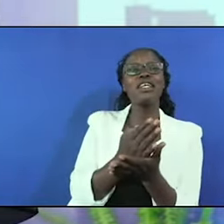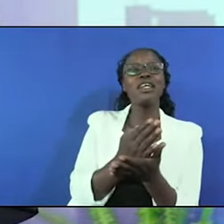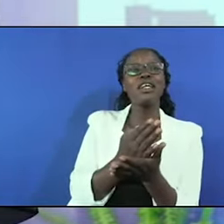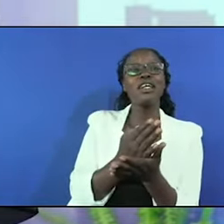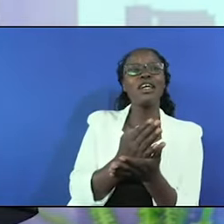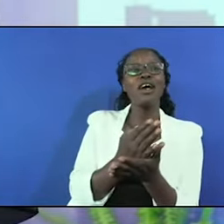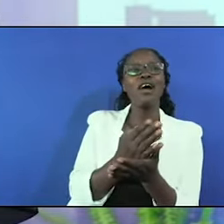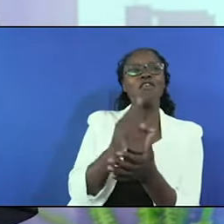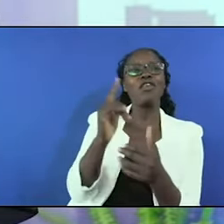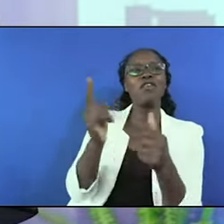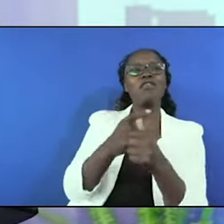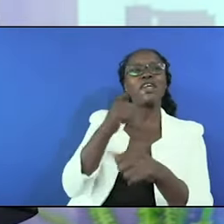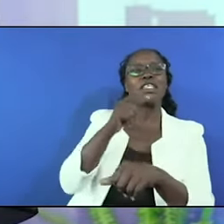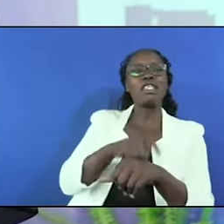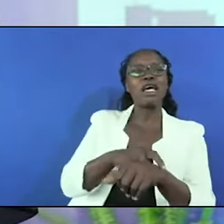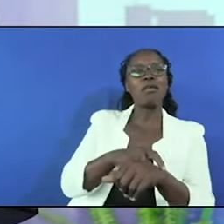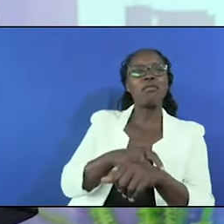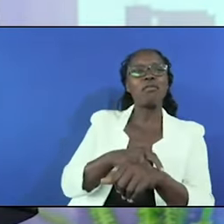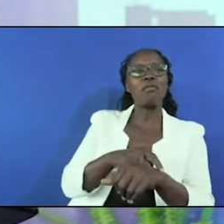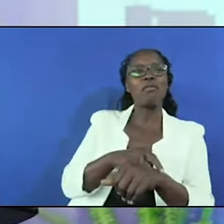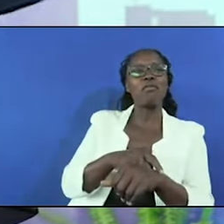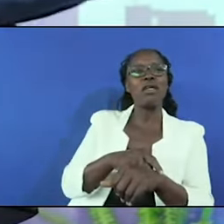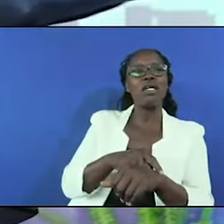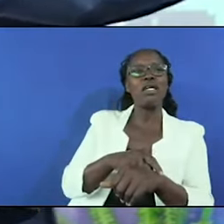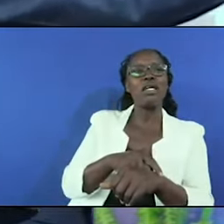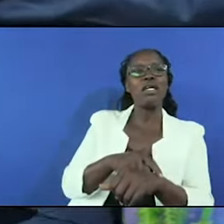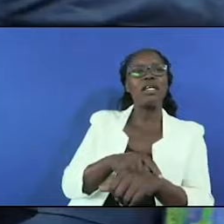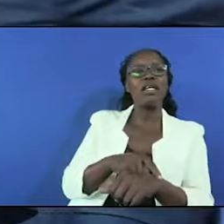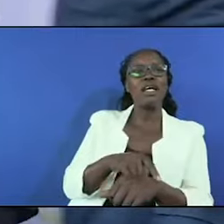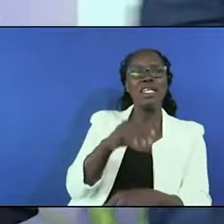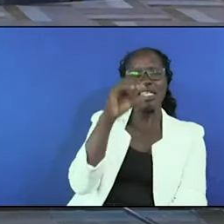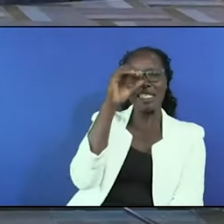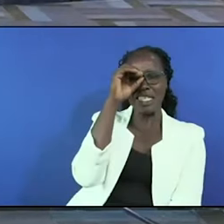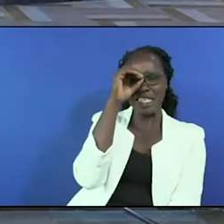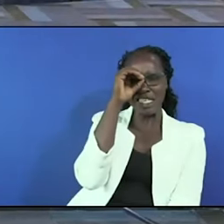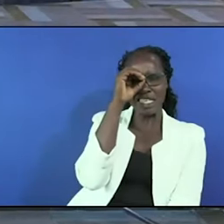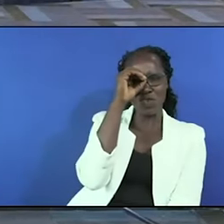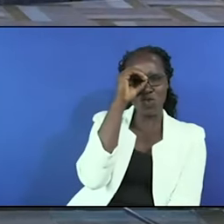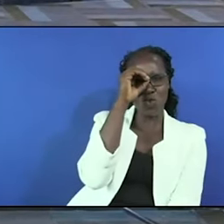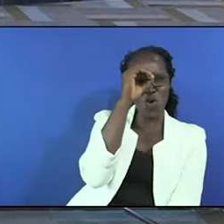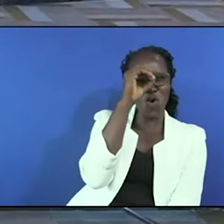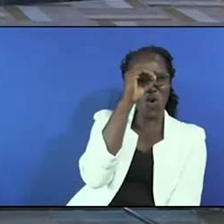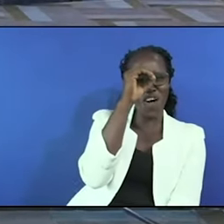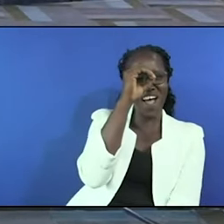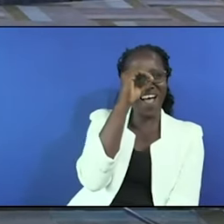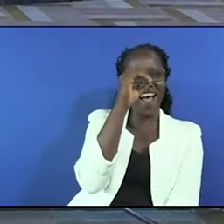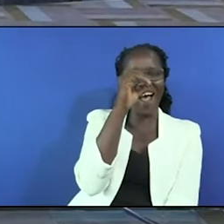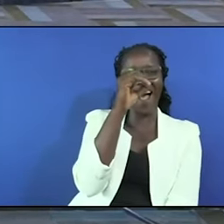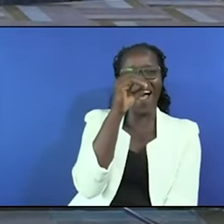witness, that for the first time, mercy, I got 00.